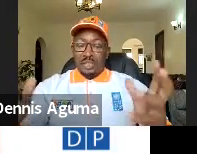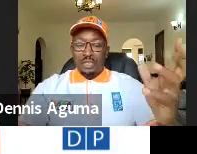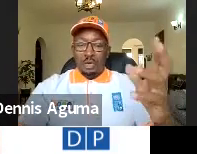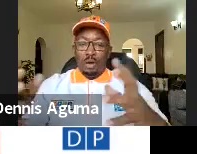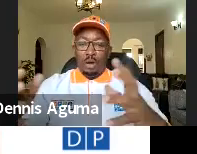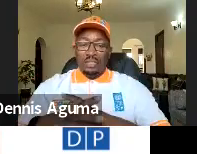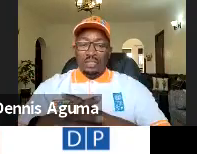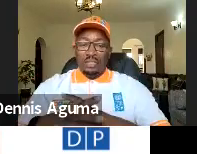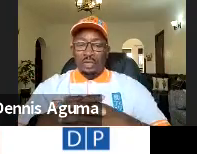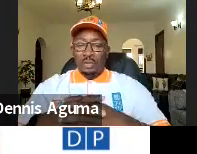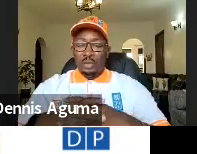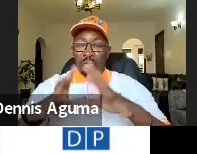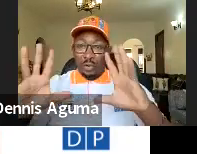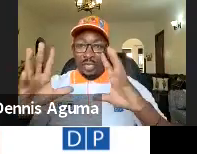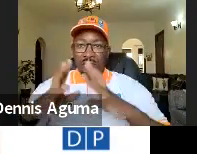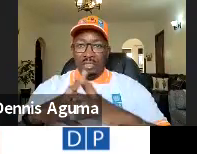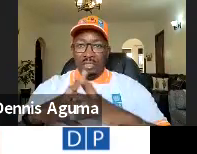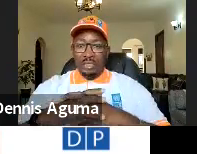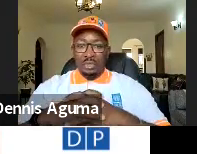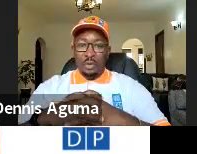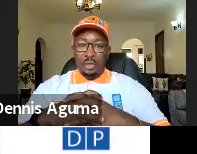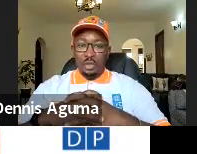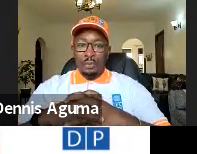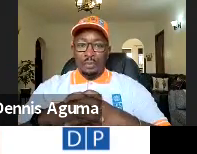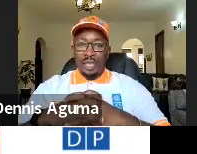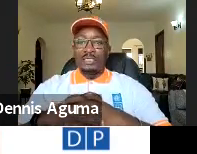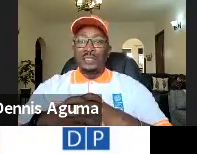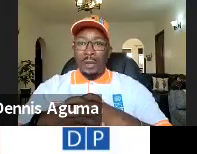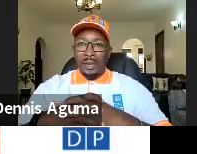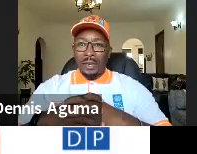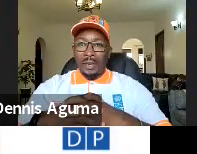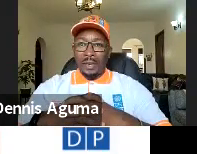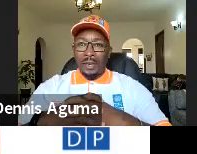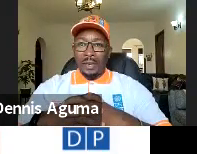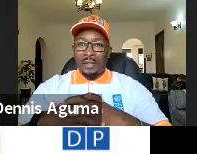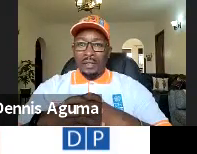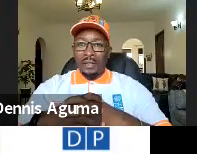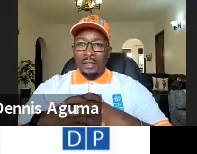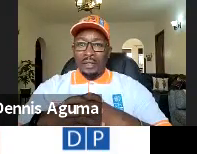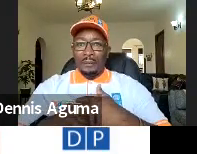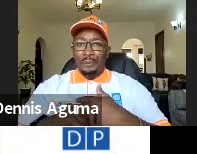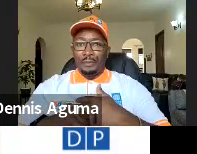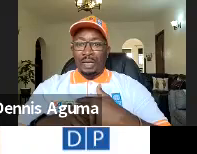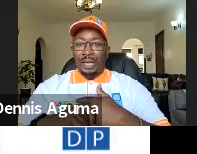as I mentioned, one of the things we do, the four key things that we focus on is inspiring.